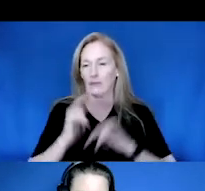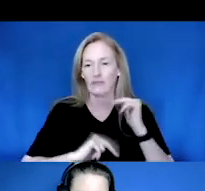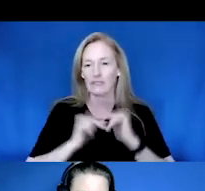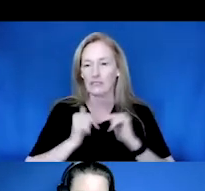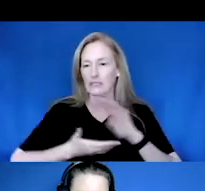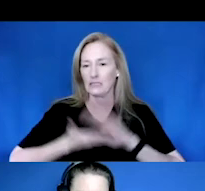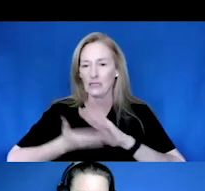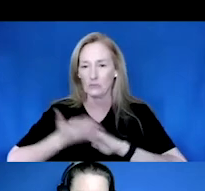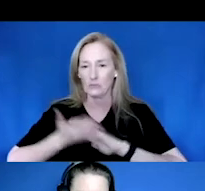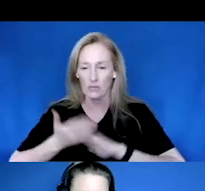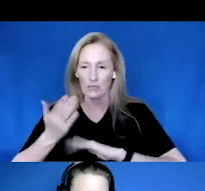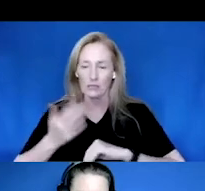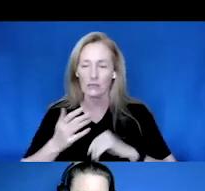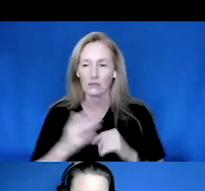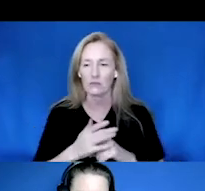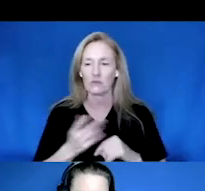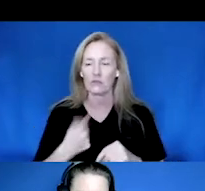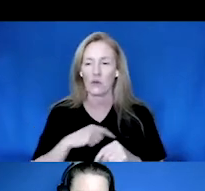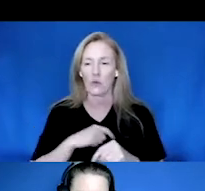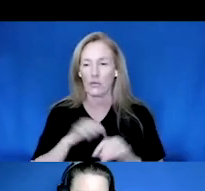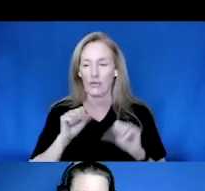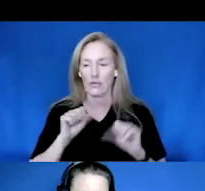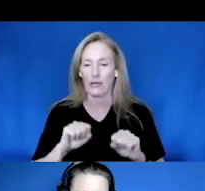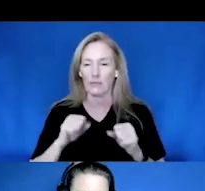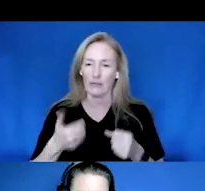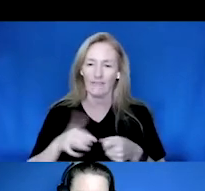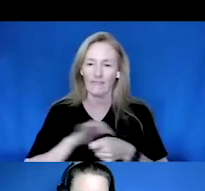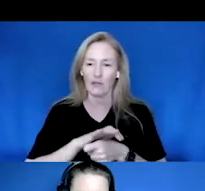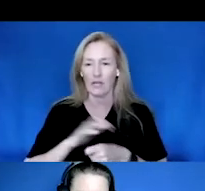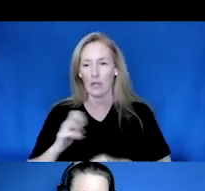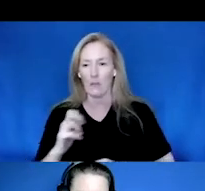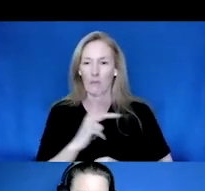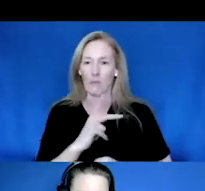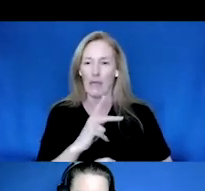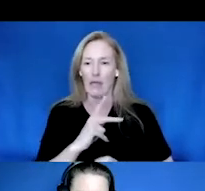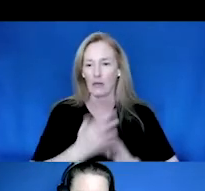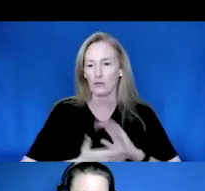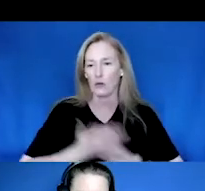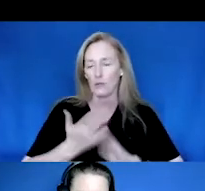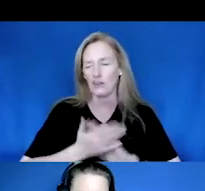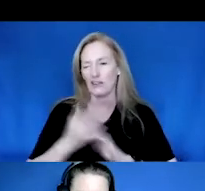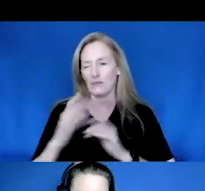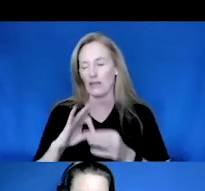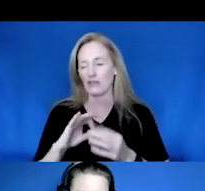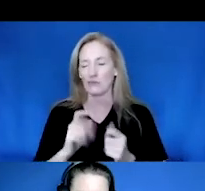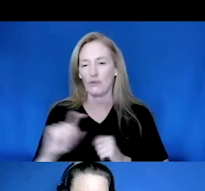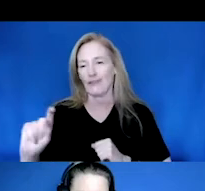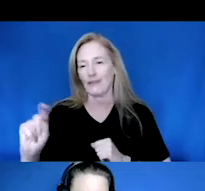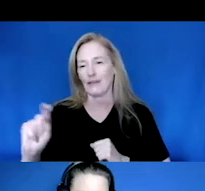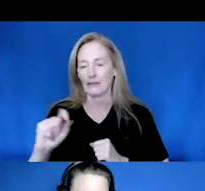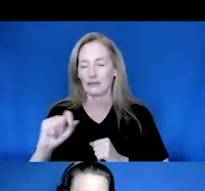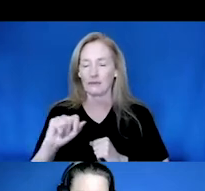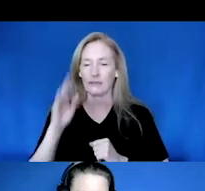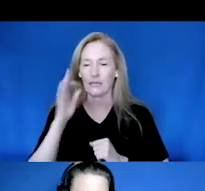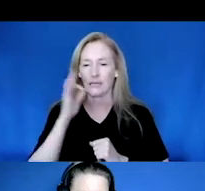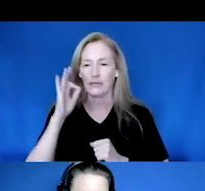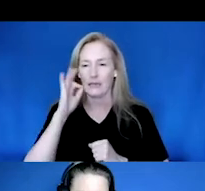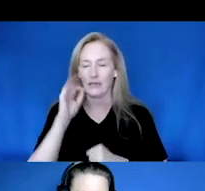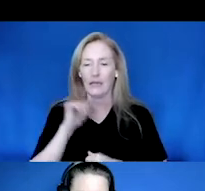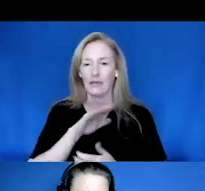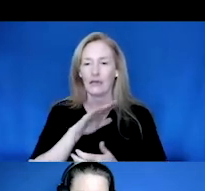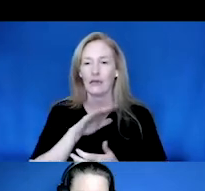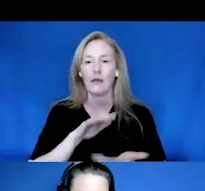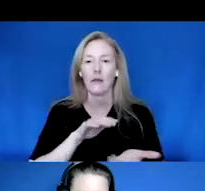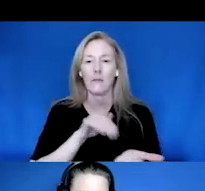get fully back operating in terms of the Phoenix Indian Medical Center. Where I know Indian Health Service is seeking